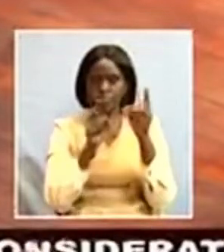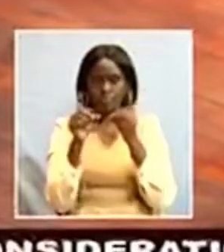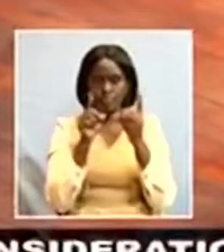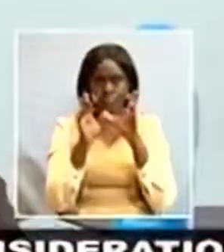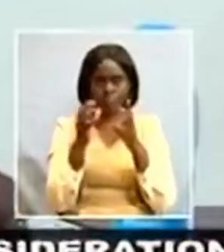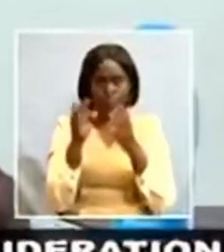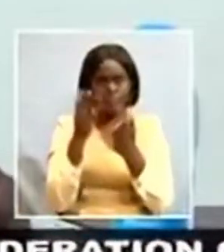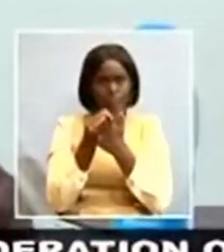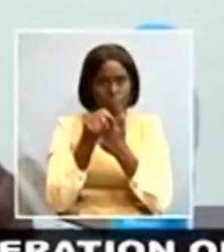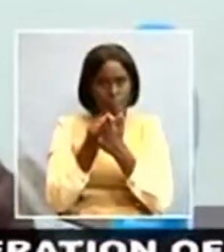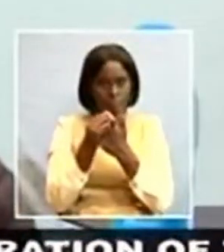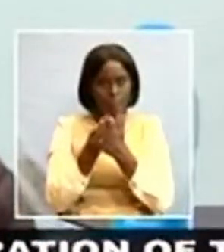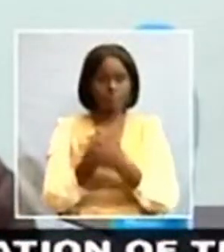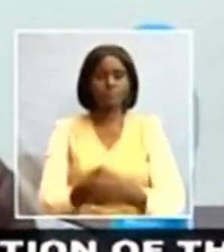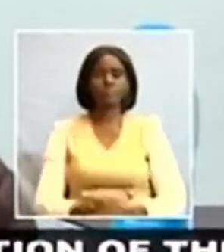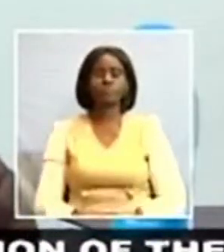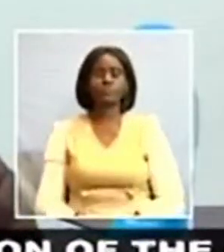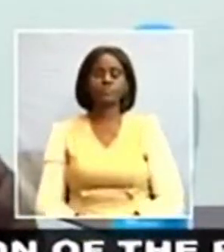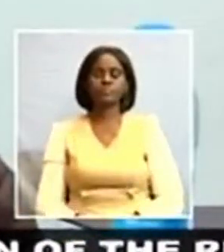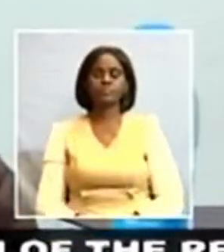Director of Finance.